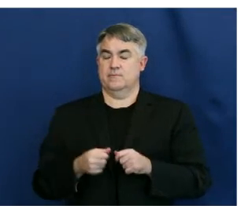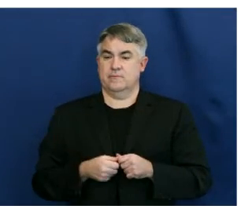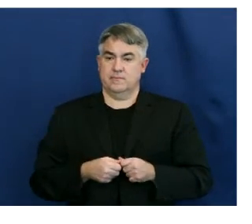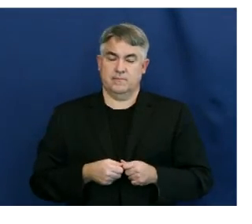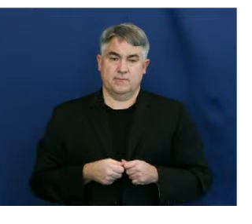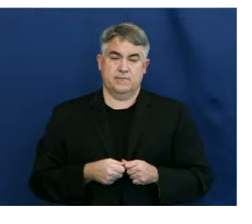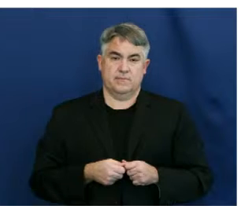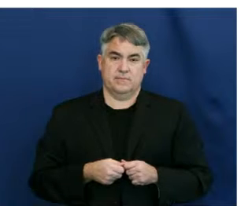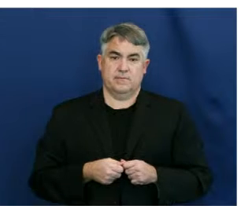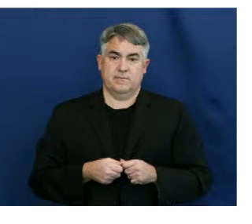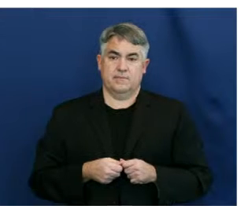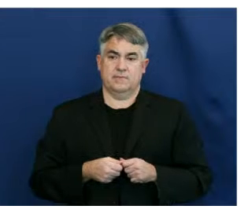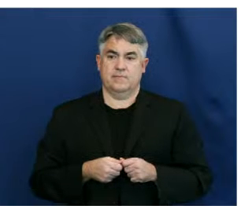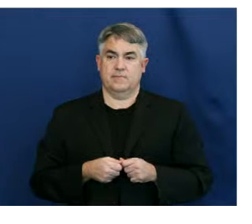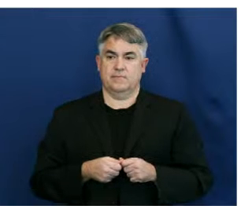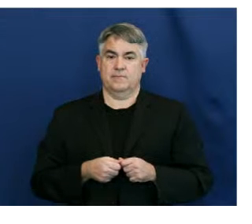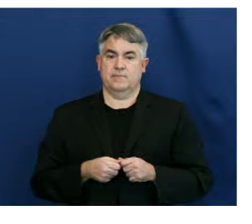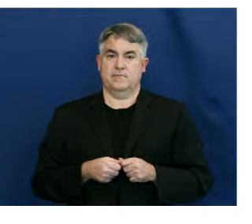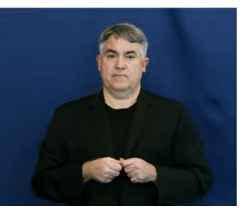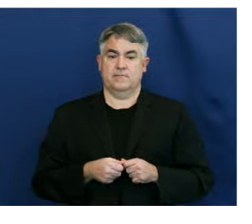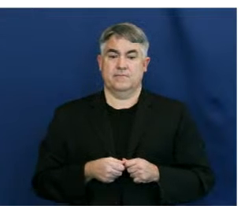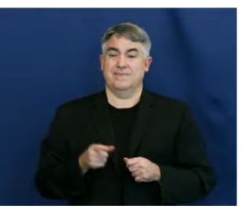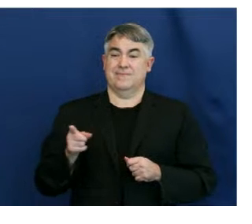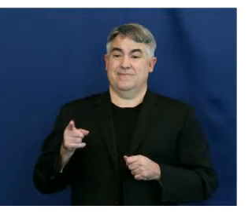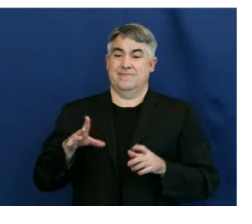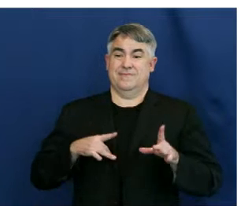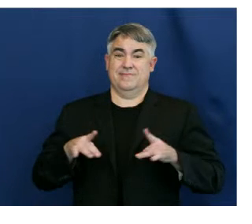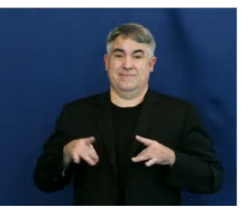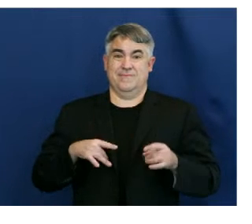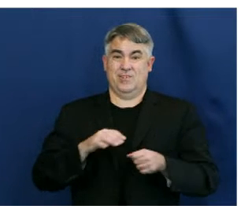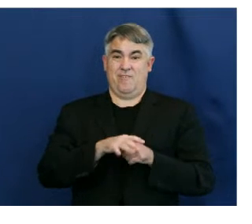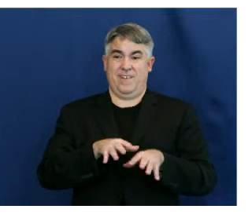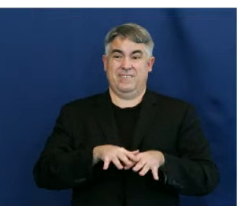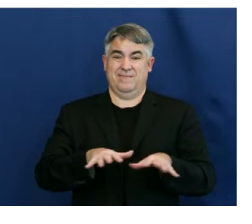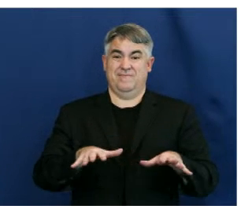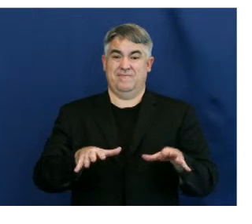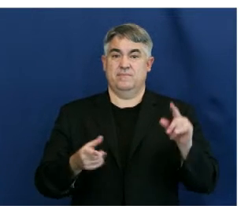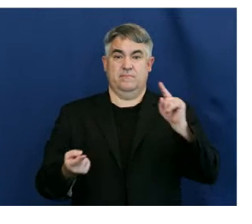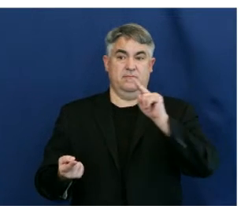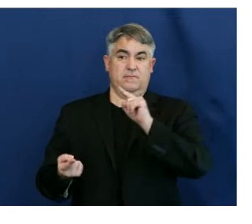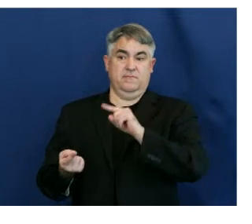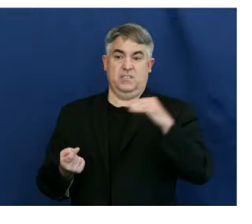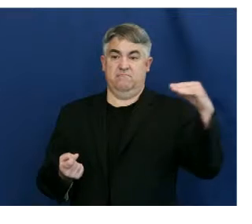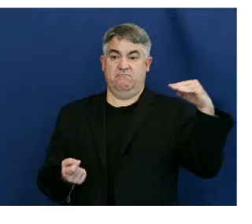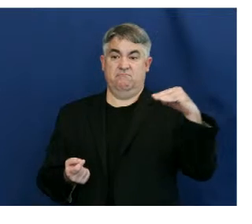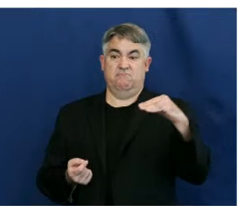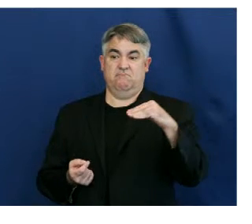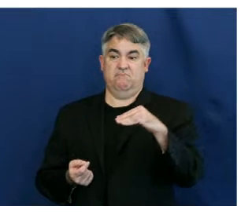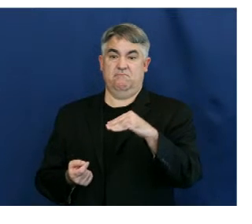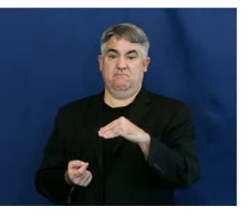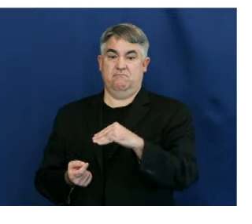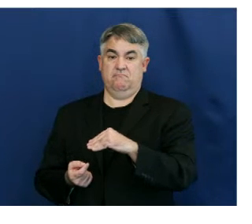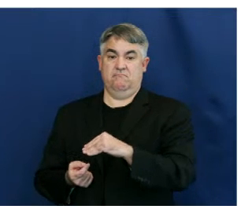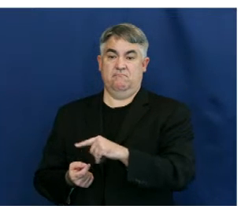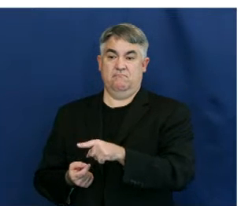Here you have our number of cases. There you see there, again, we remain low. The percentage of positive is 4,